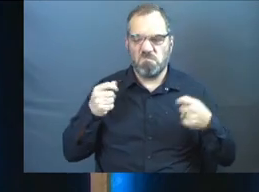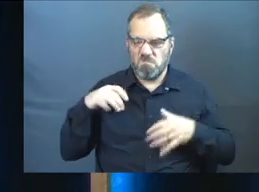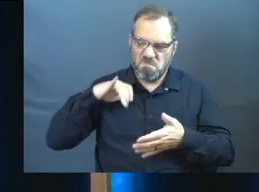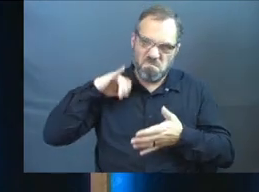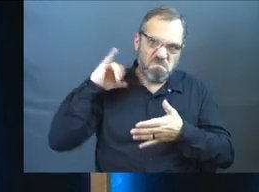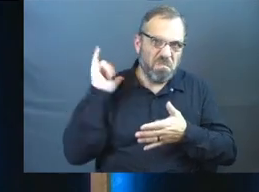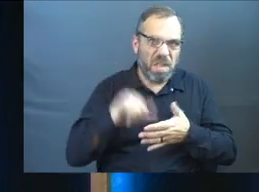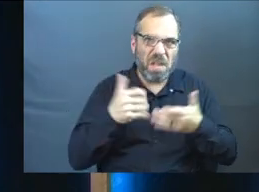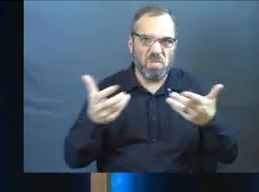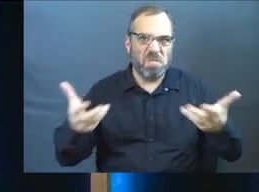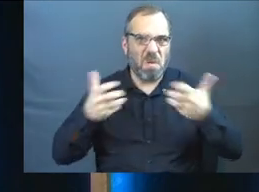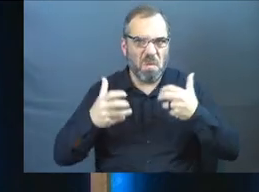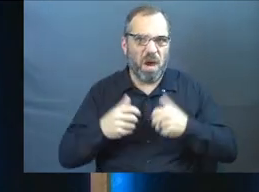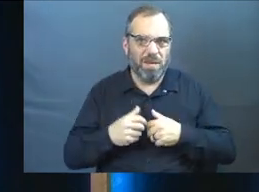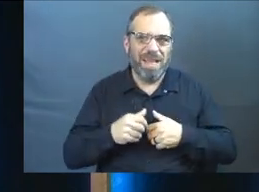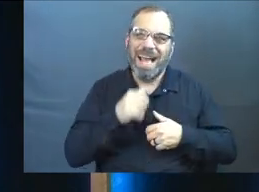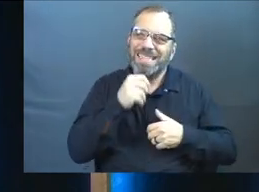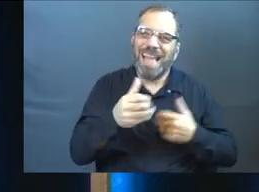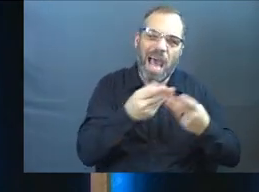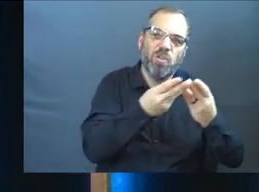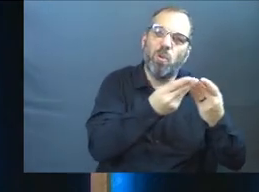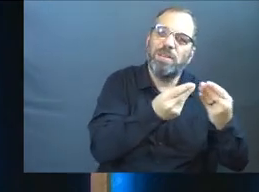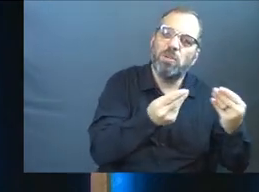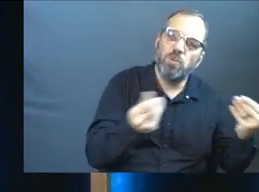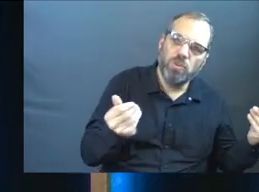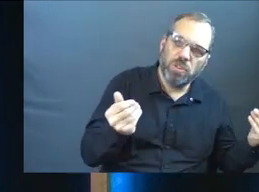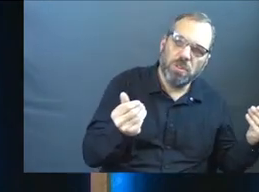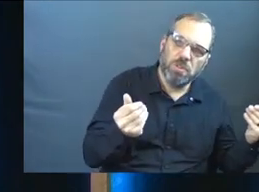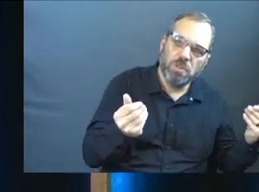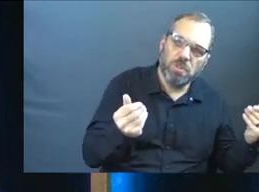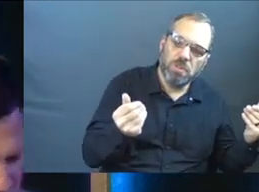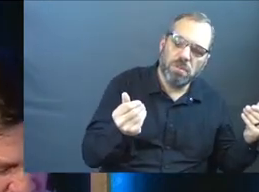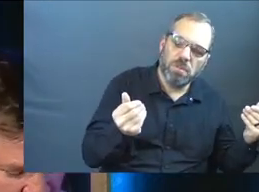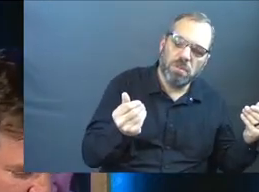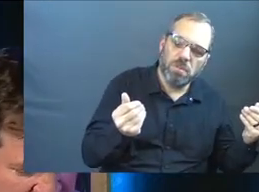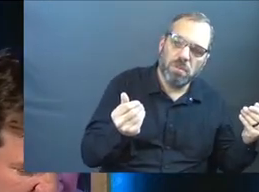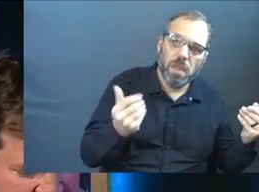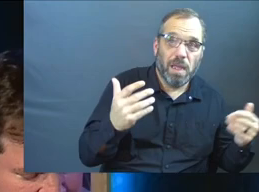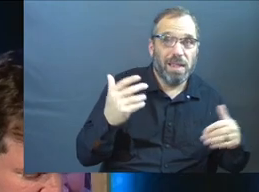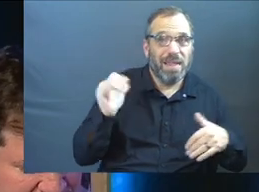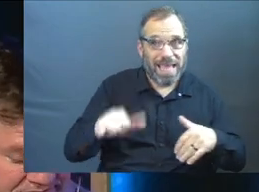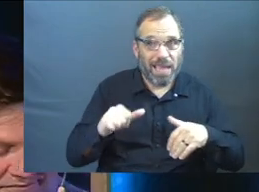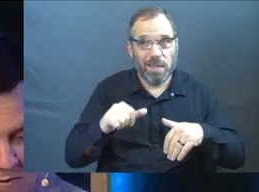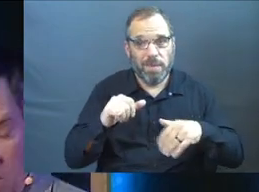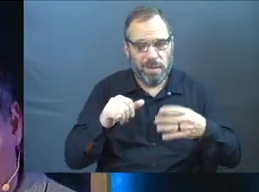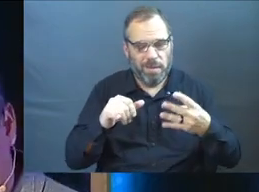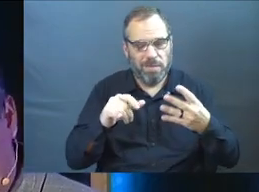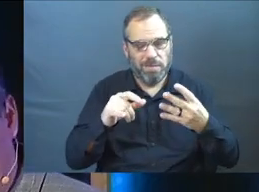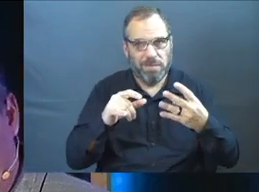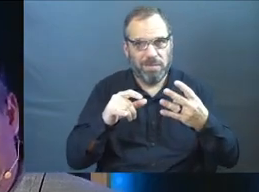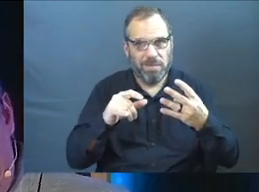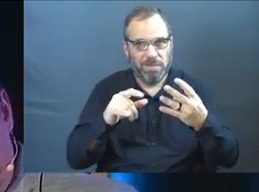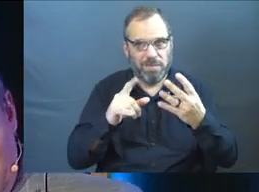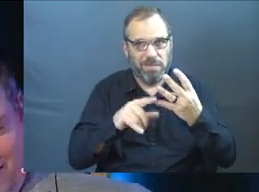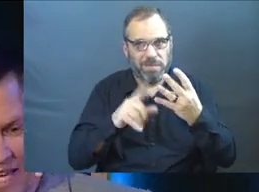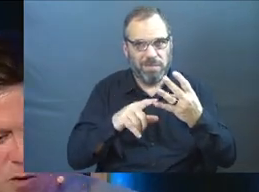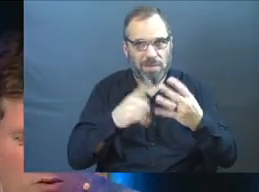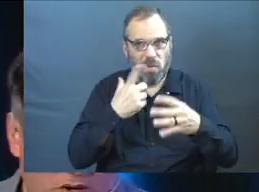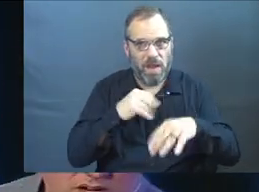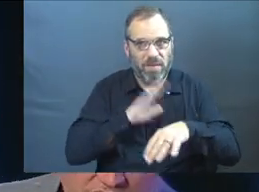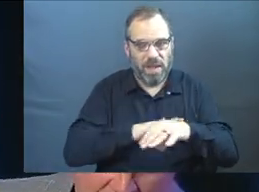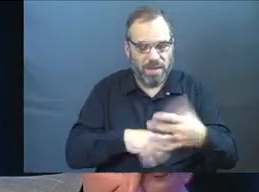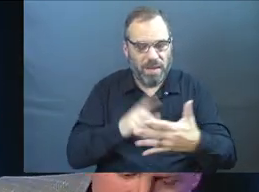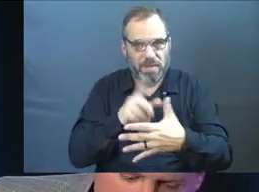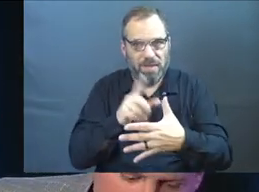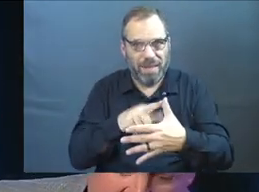That's what they're after, not the resolution. It could be a red flag. All right, number five. They